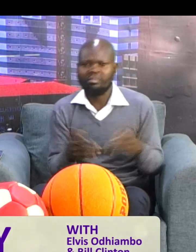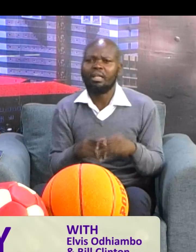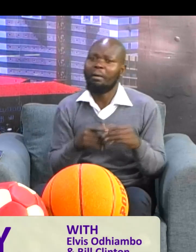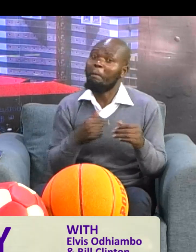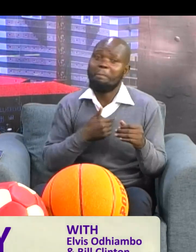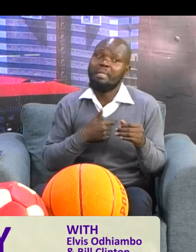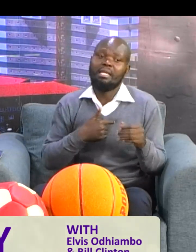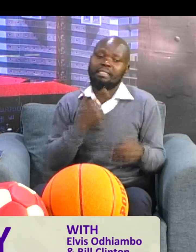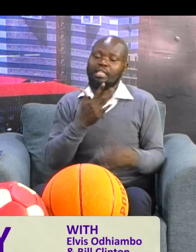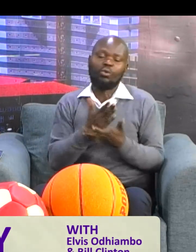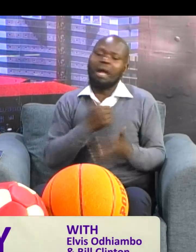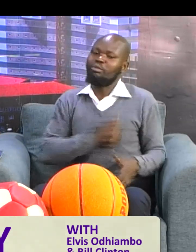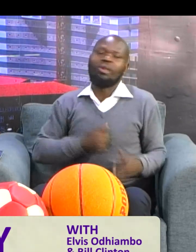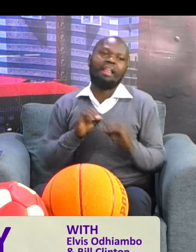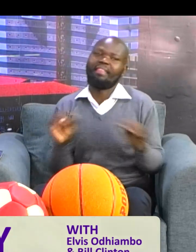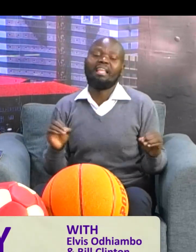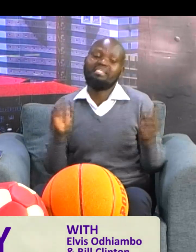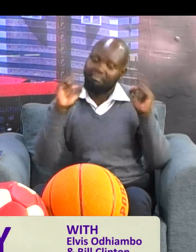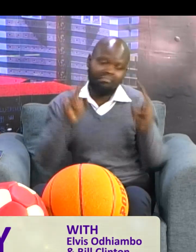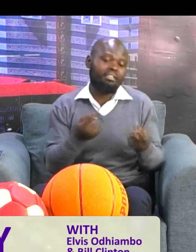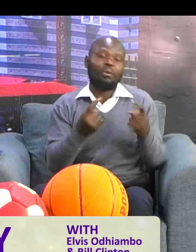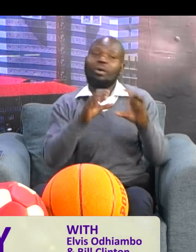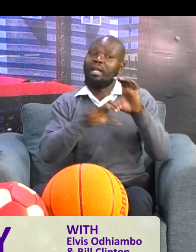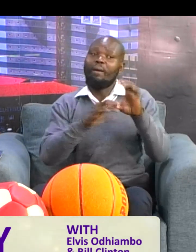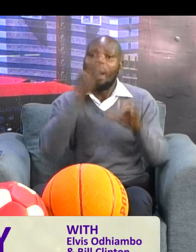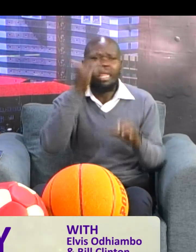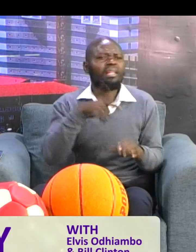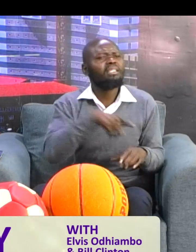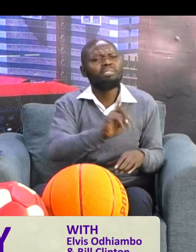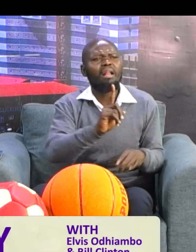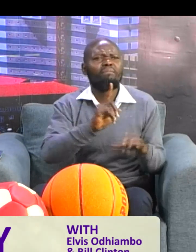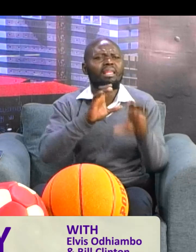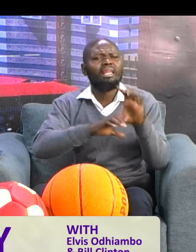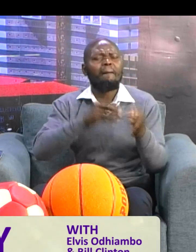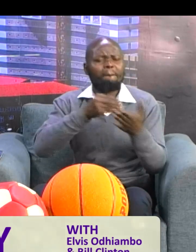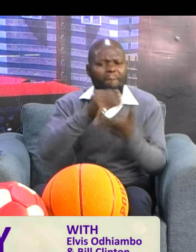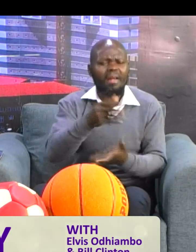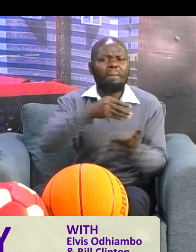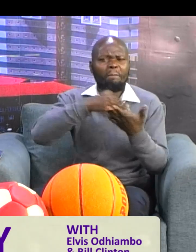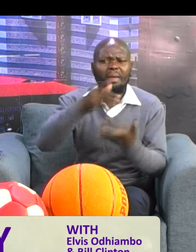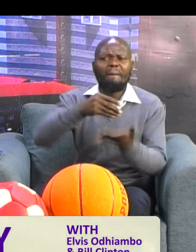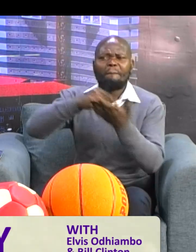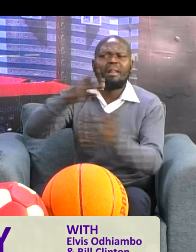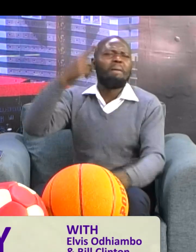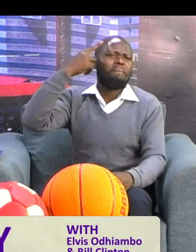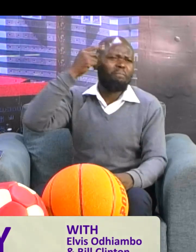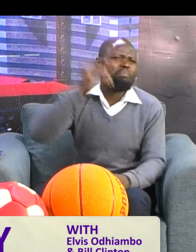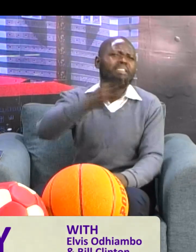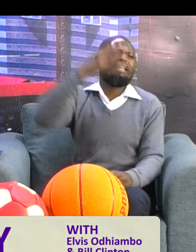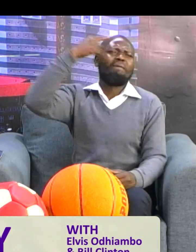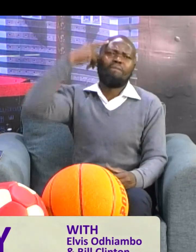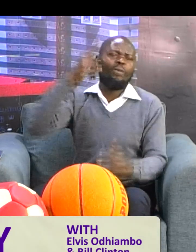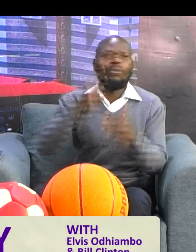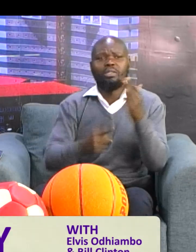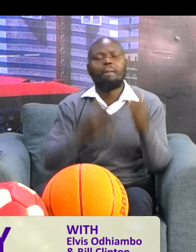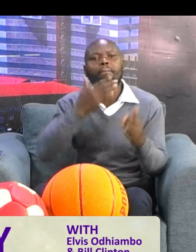the board, make a few changes here and there, because I'm not really sorry for Chelsea right now. They have been stubborn. We saw